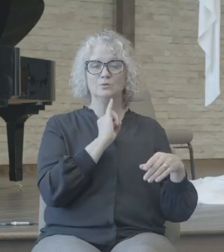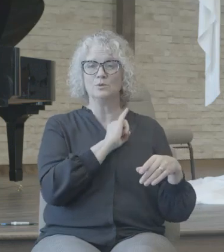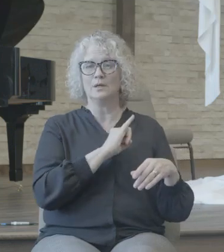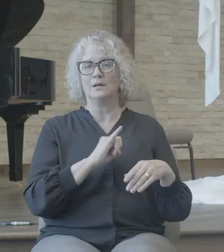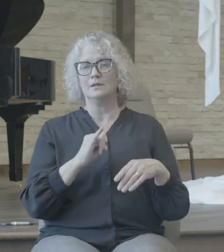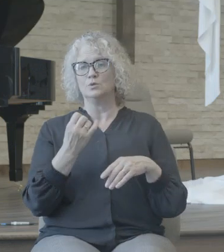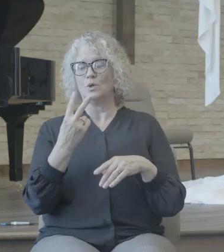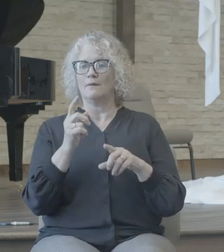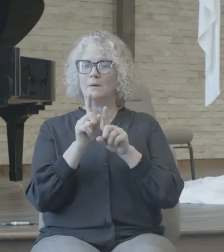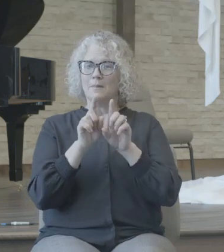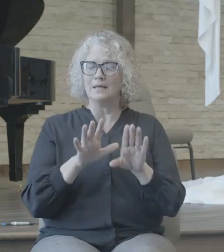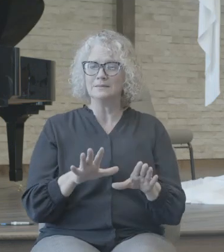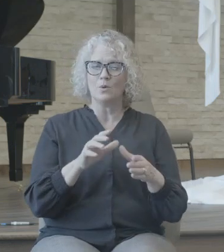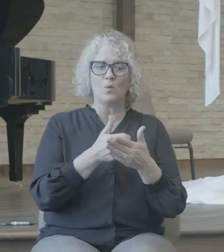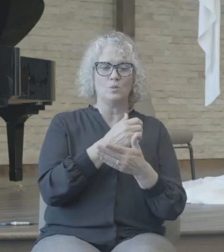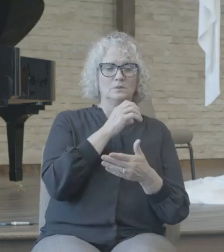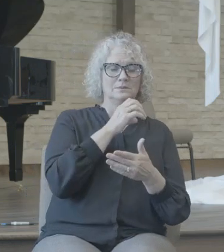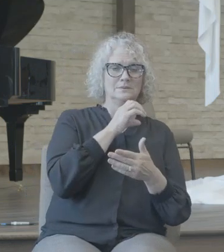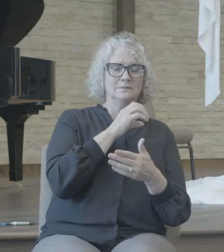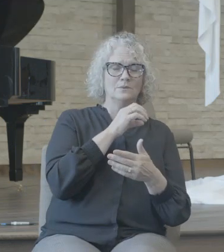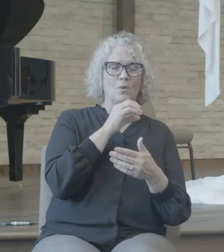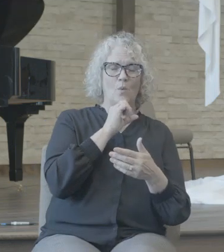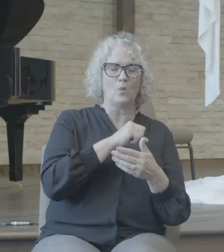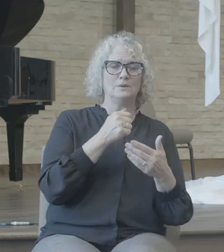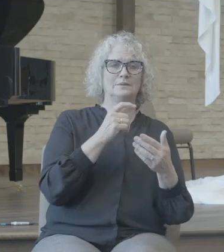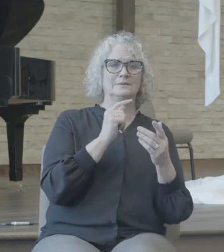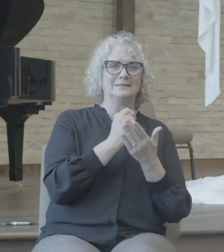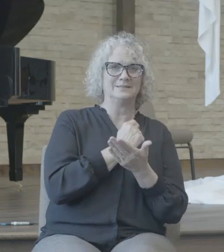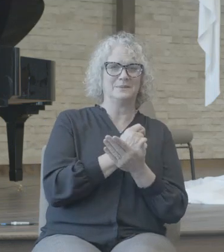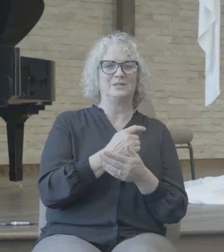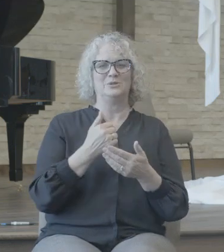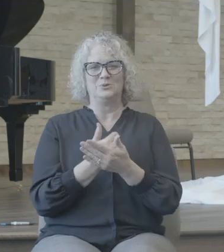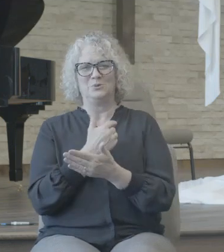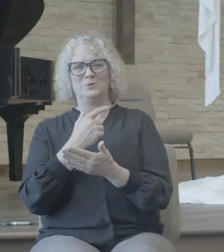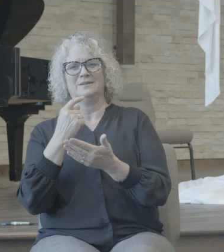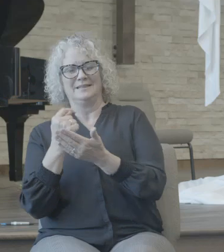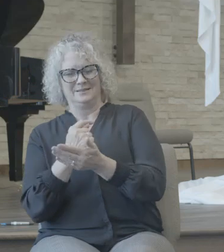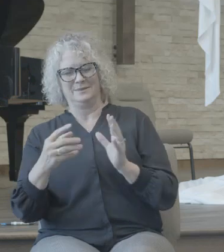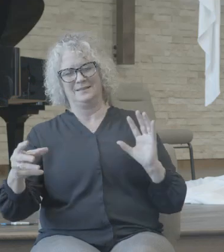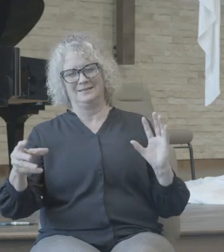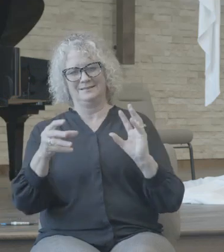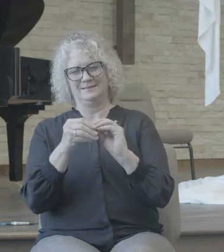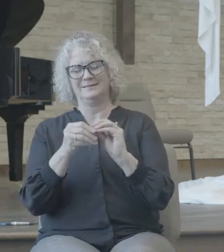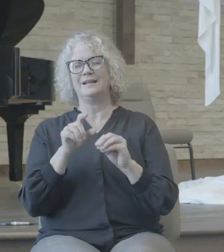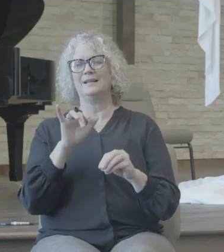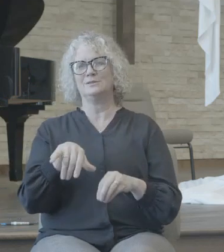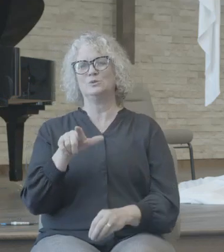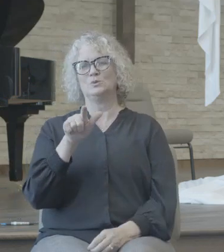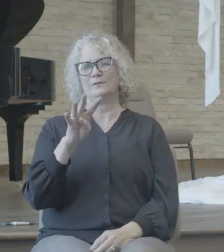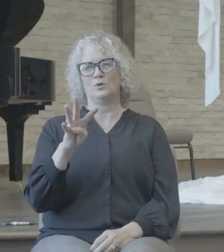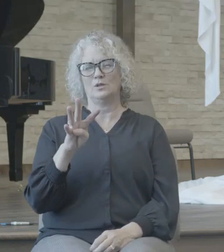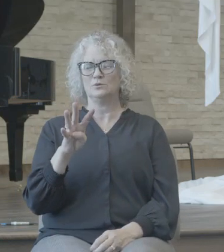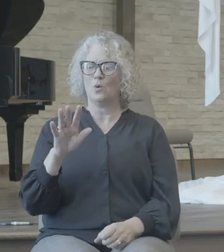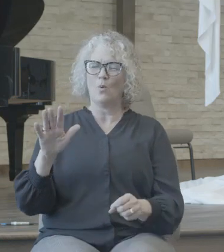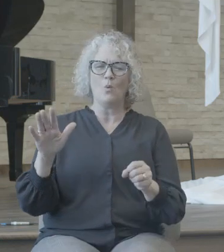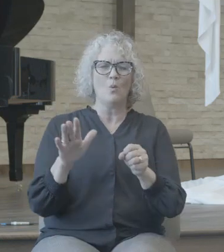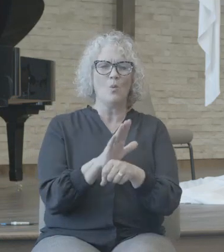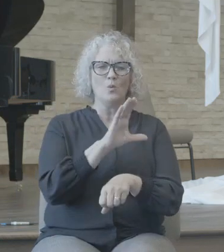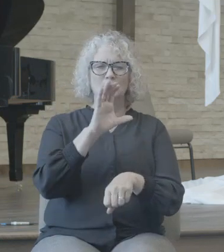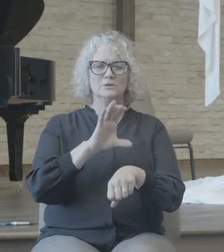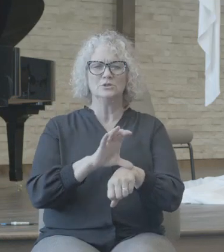New Testament church, put them together, you got 24. So it's the whole church that was standing around and